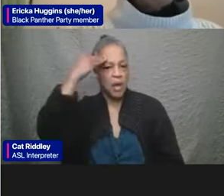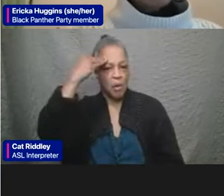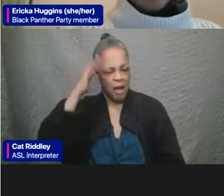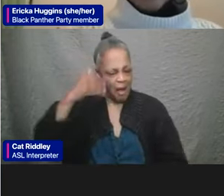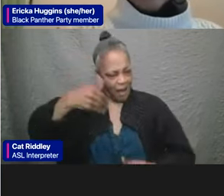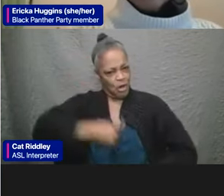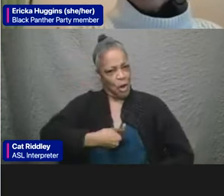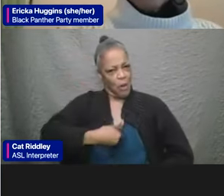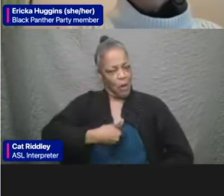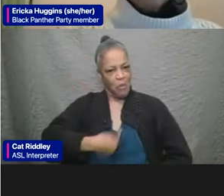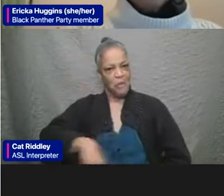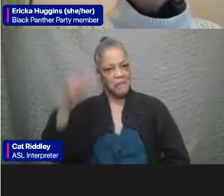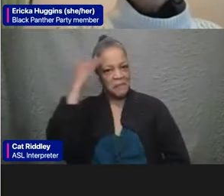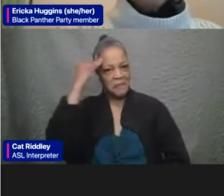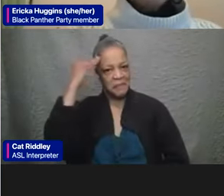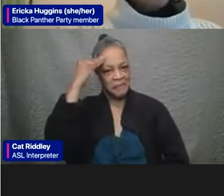I know it.